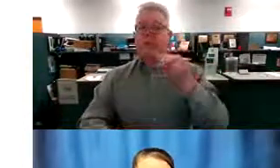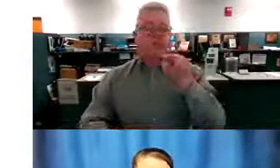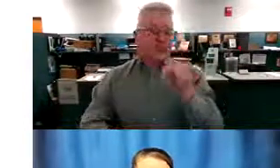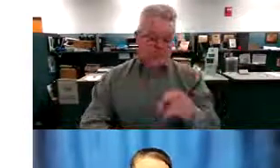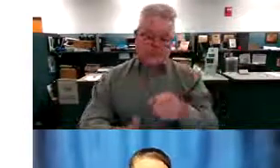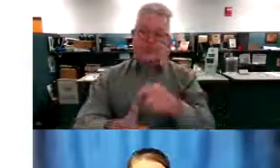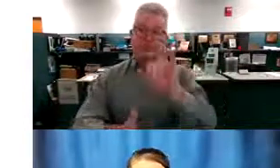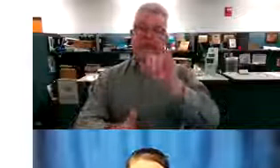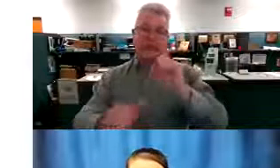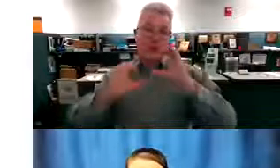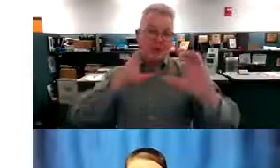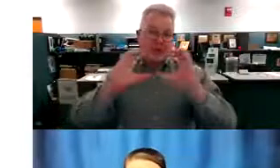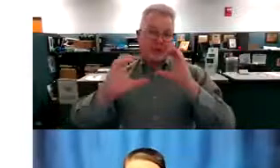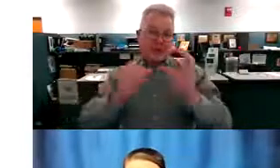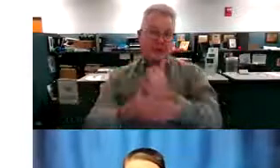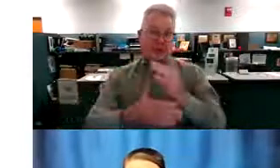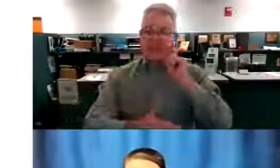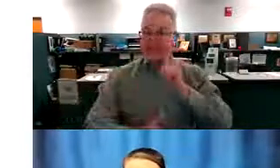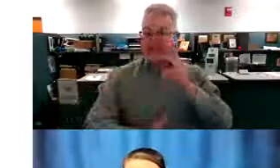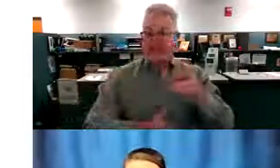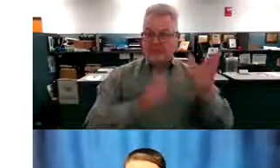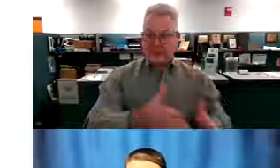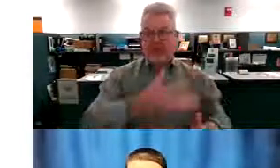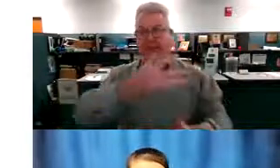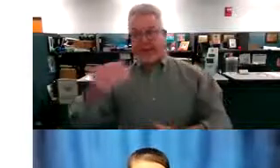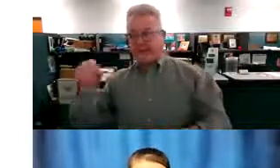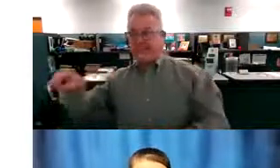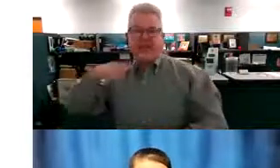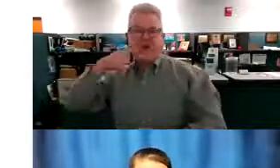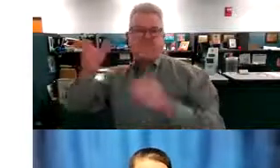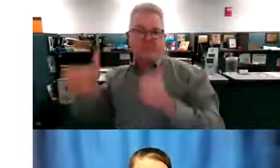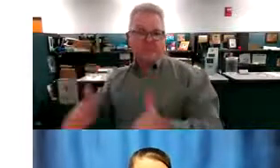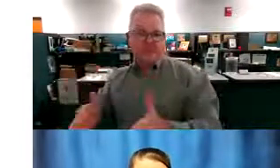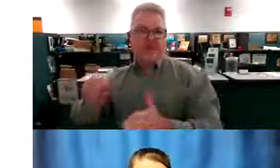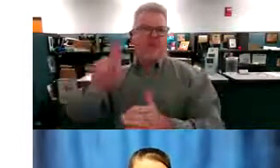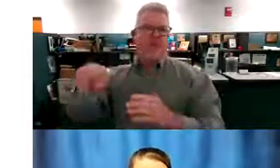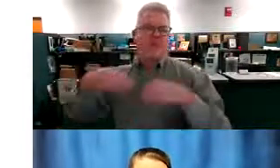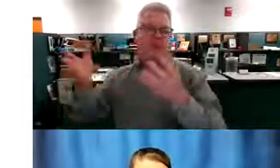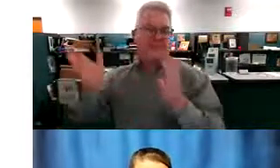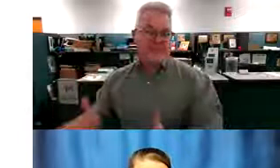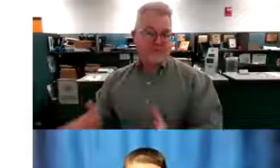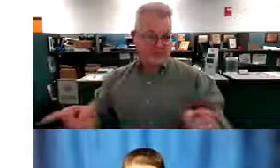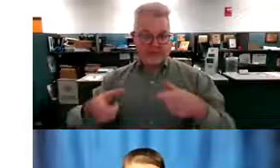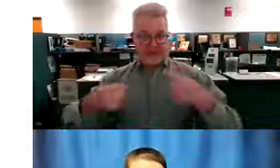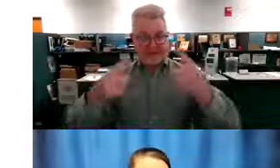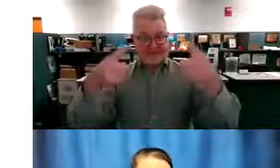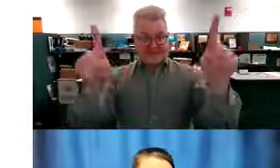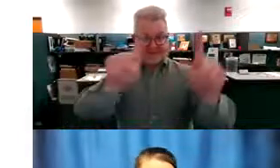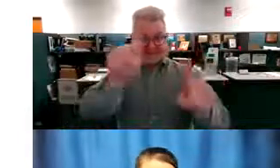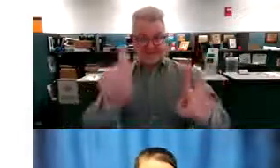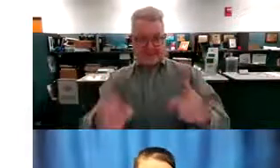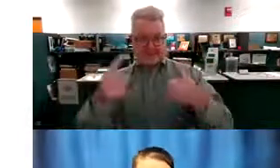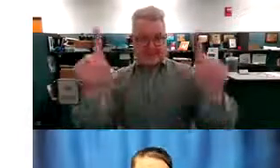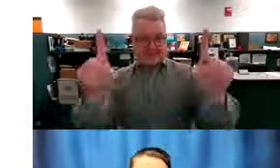if you're in court and they were to look at the communication access between a deaf person and a hard of hearing person or a